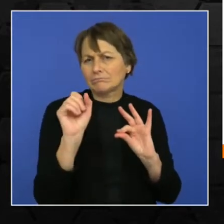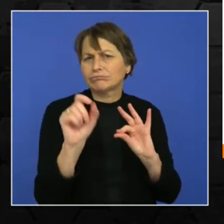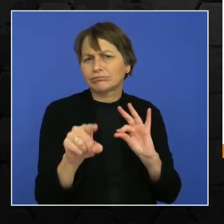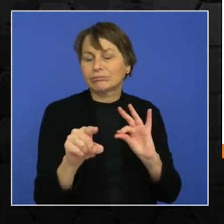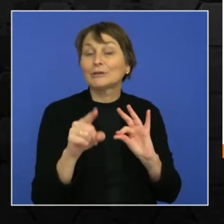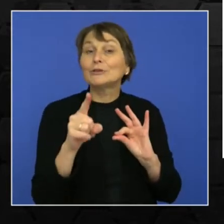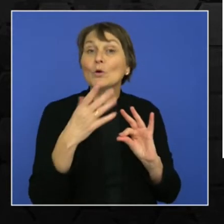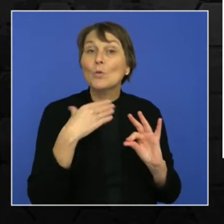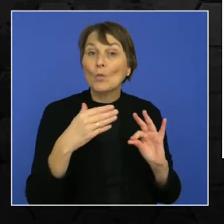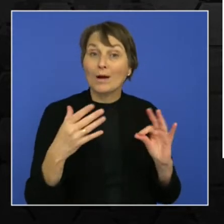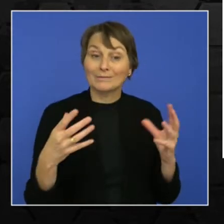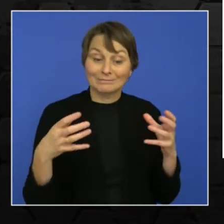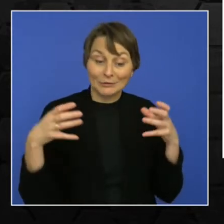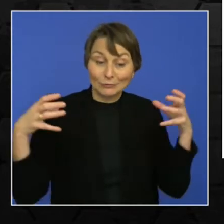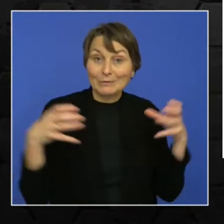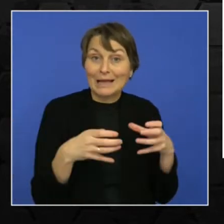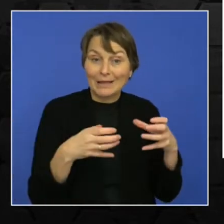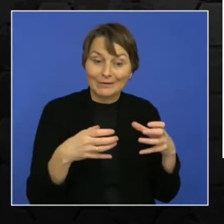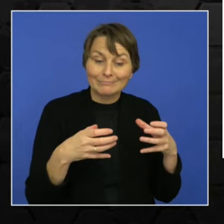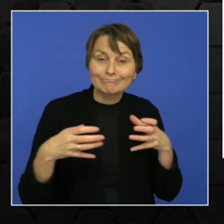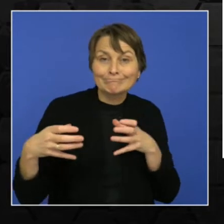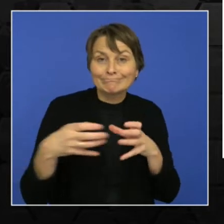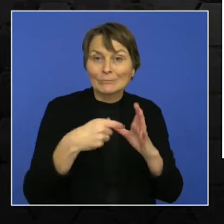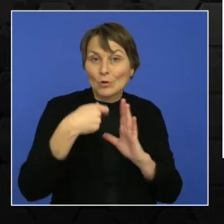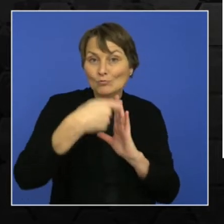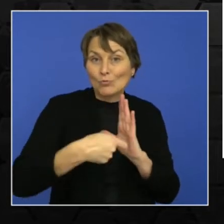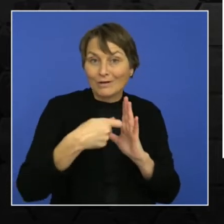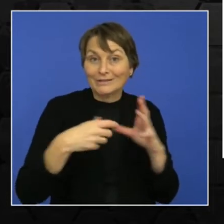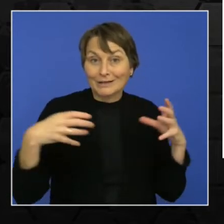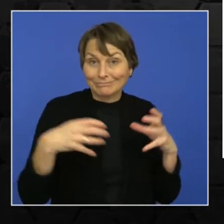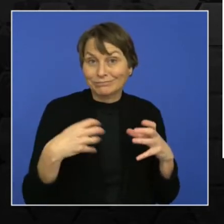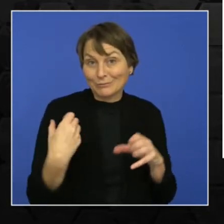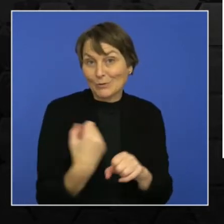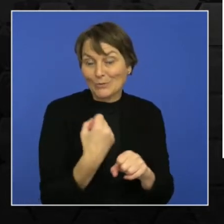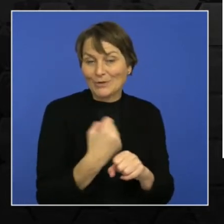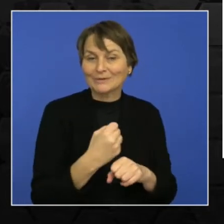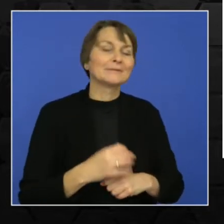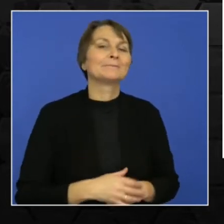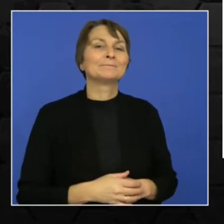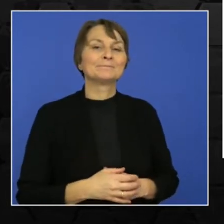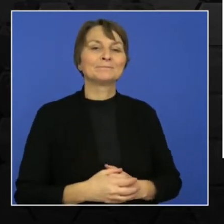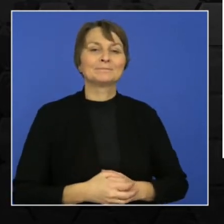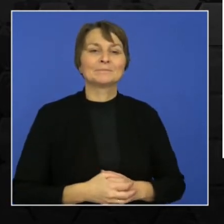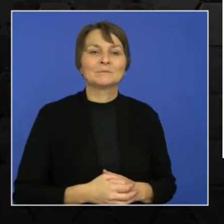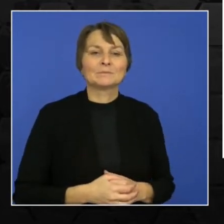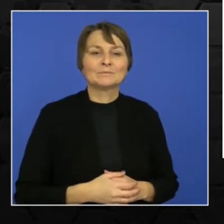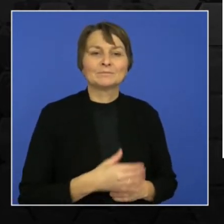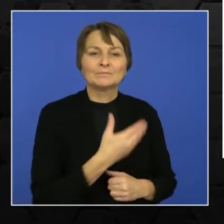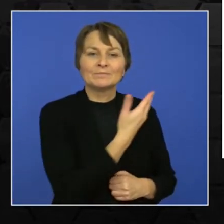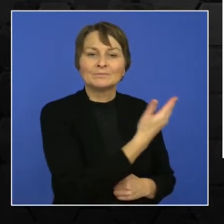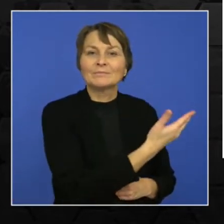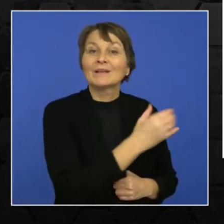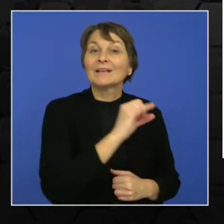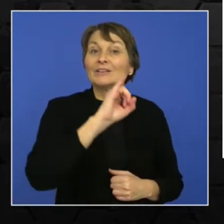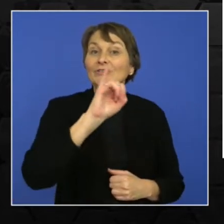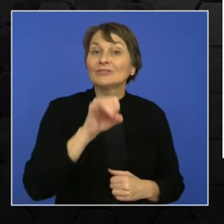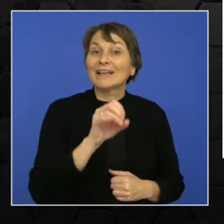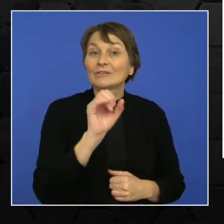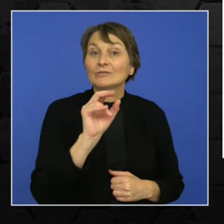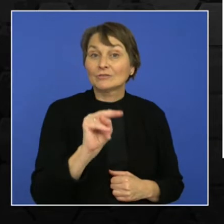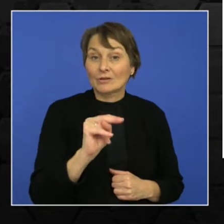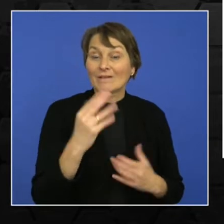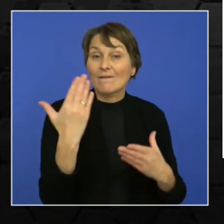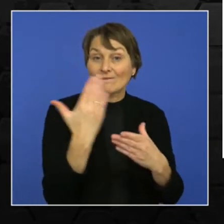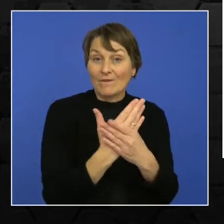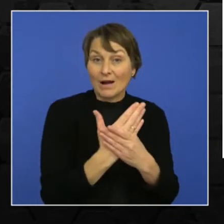on my small project. Cool. So what we need to do here, normal, create HTML file. Cool. Tag if you want to give a title like